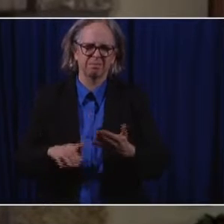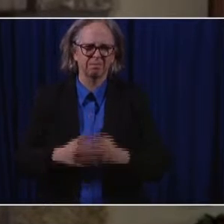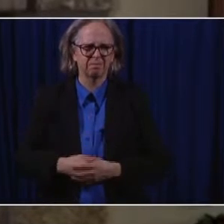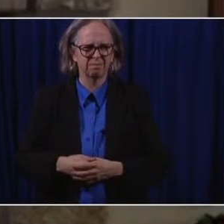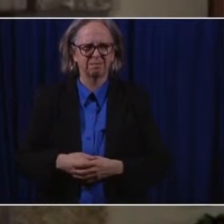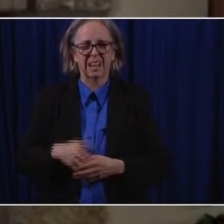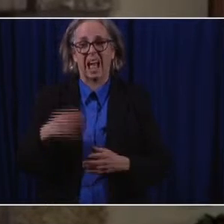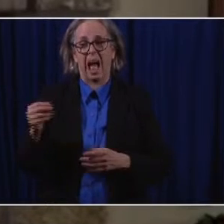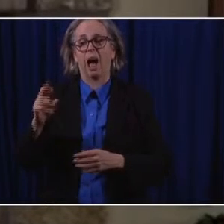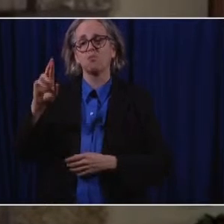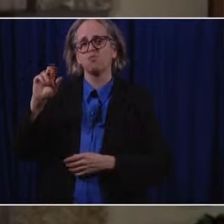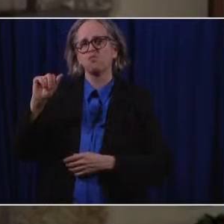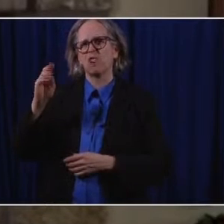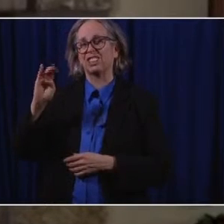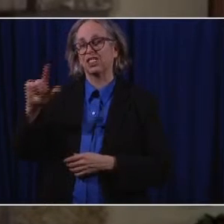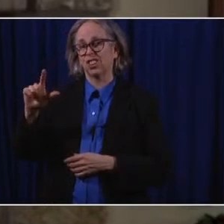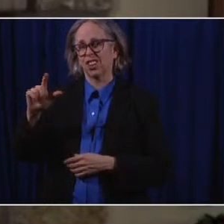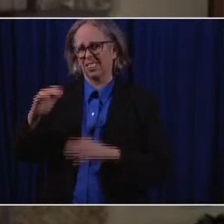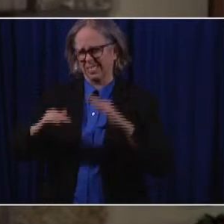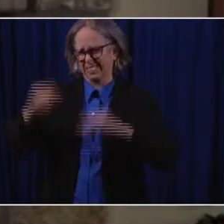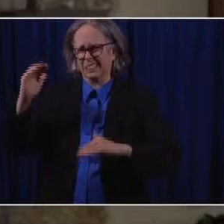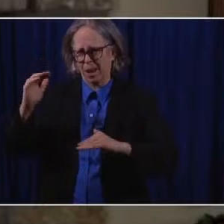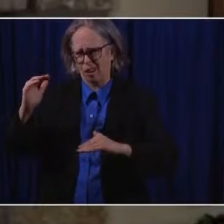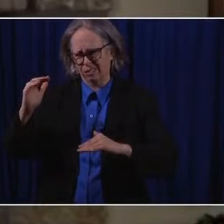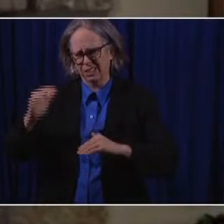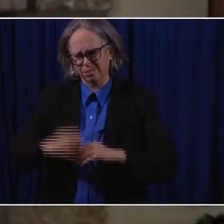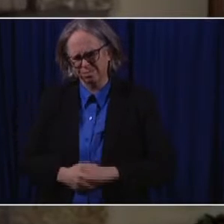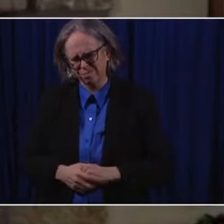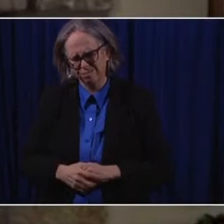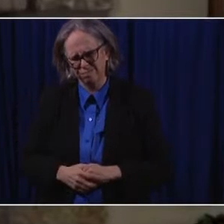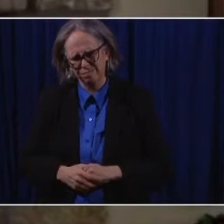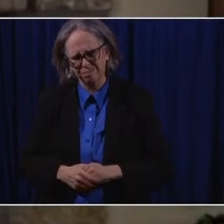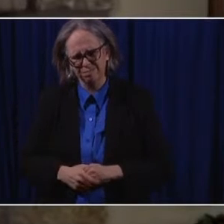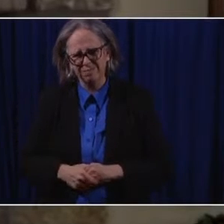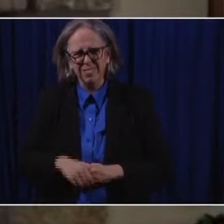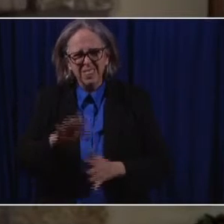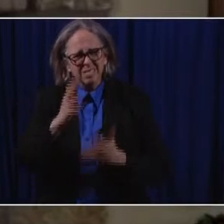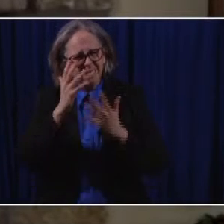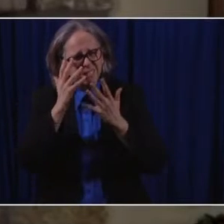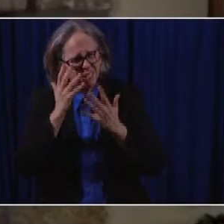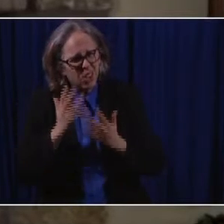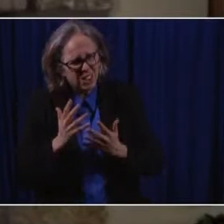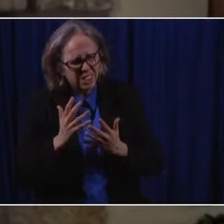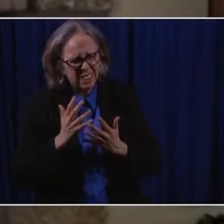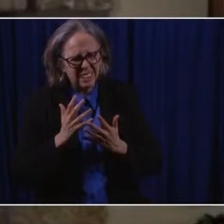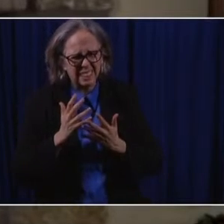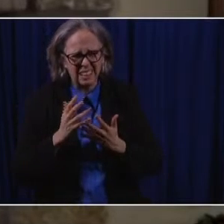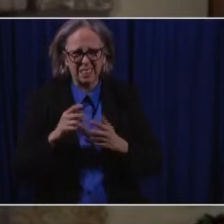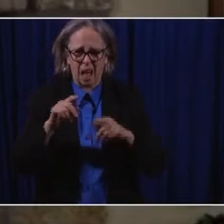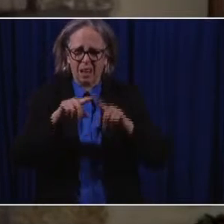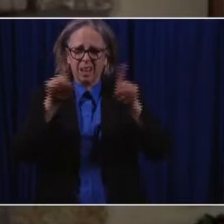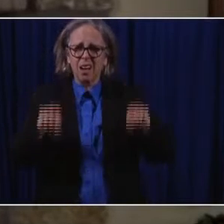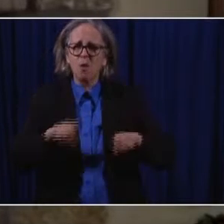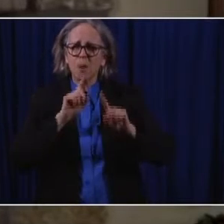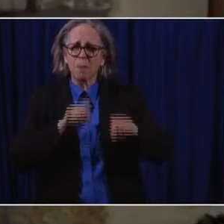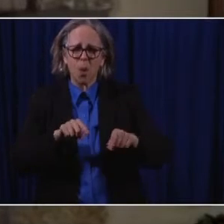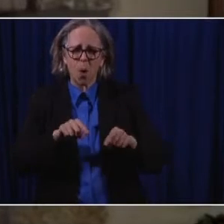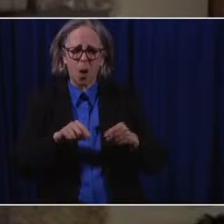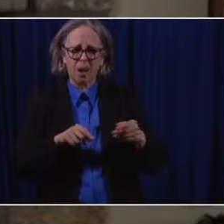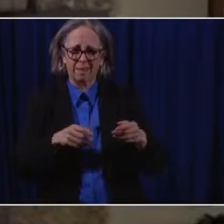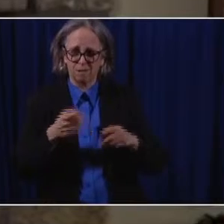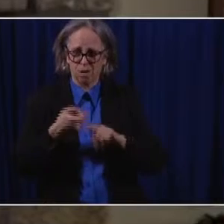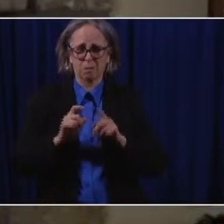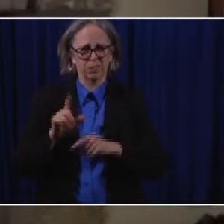Unfortunately, though, the report that I'm just giving you only goes through 2019. So we can't see the